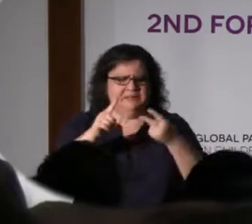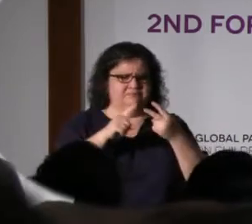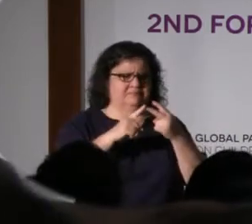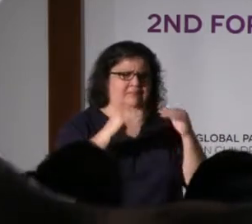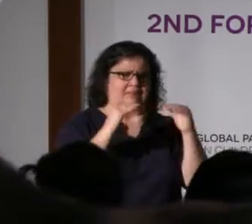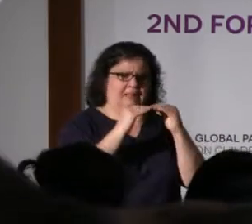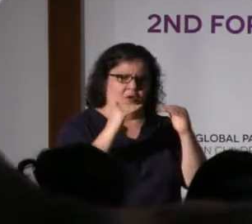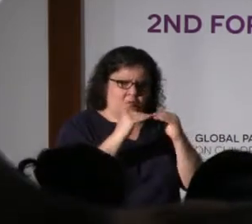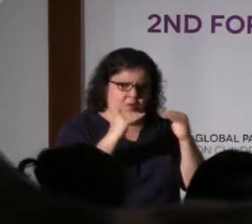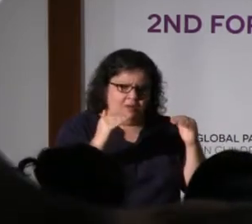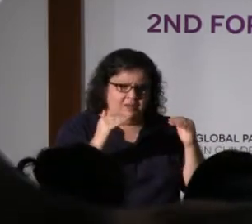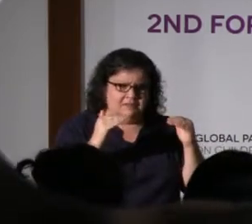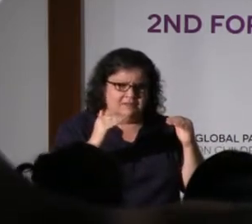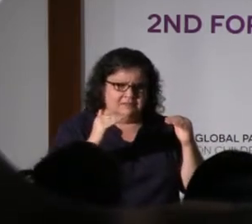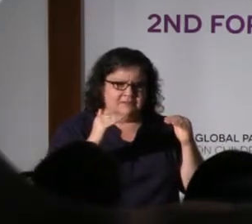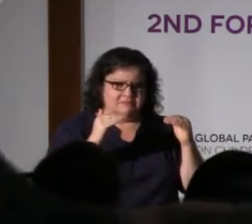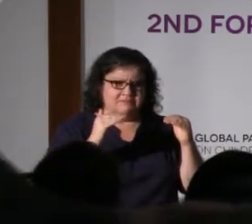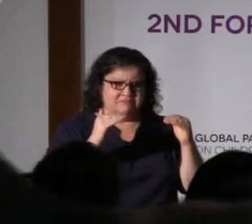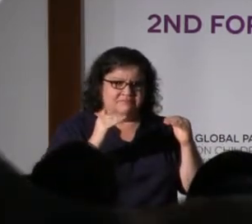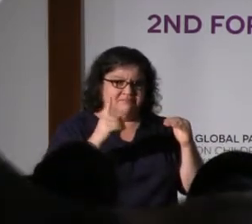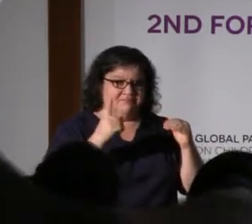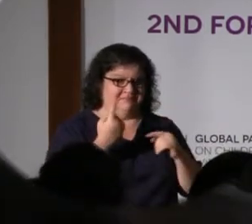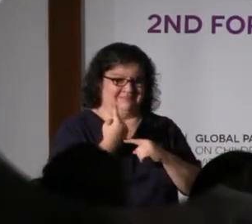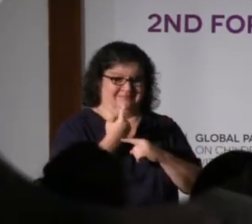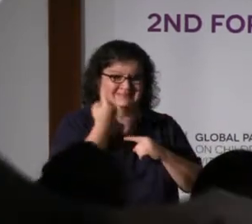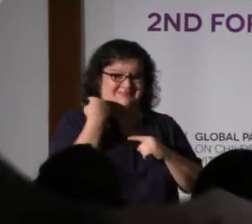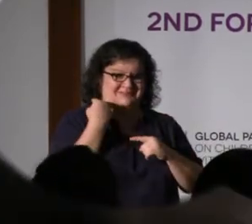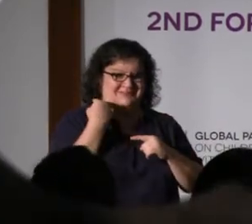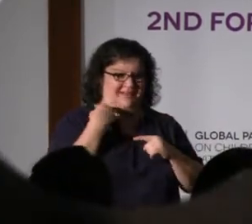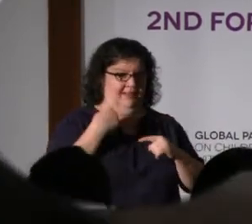incredible privilege to sit on the podium in front of the